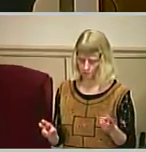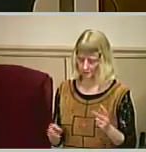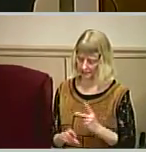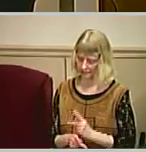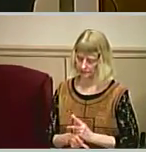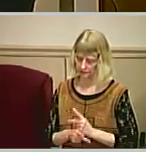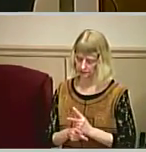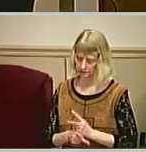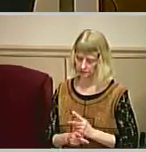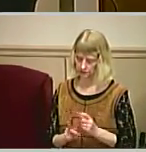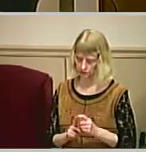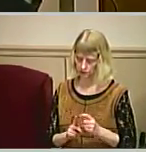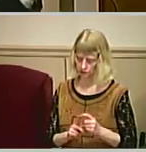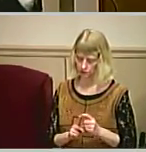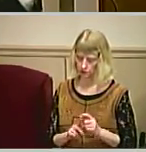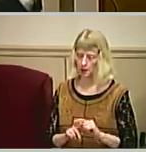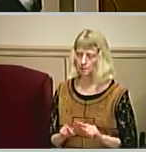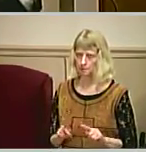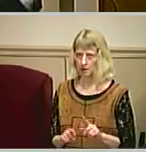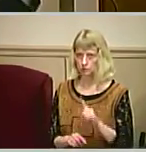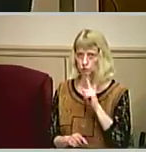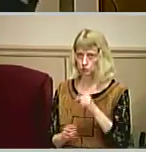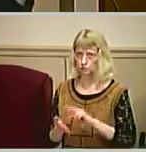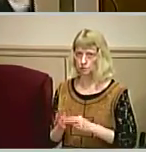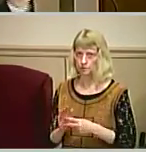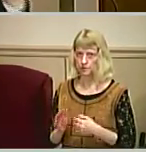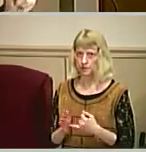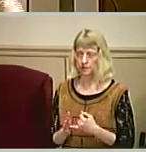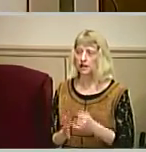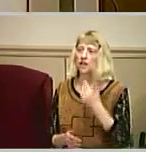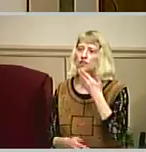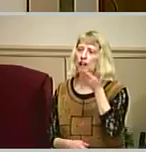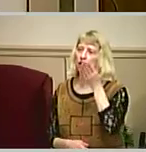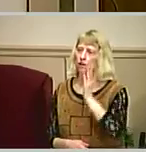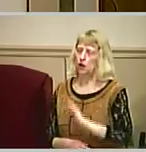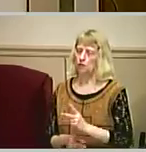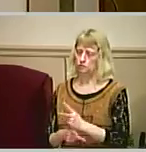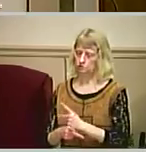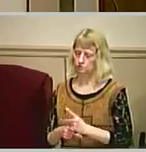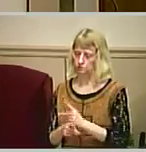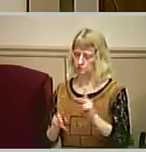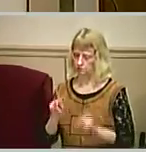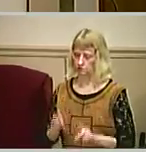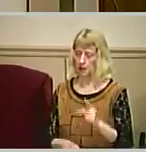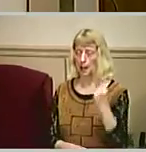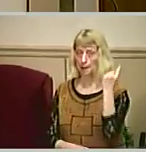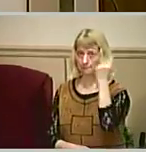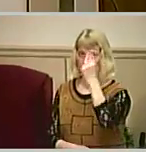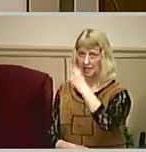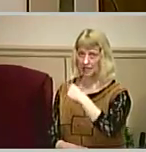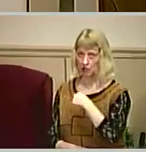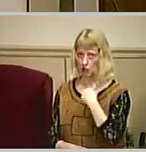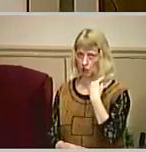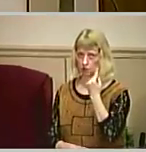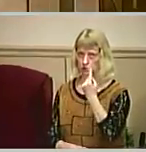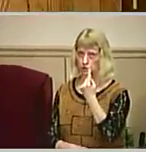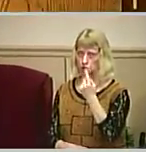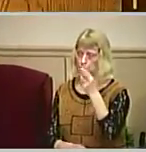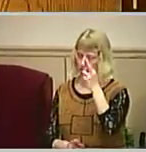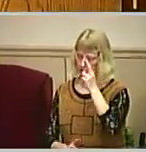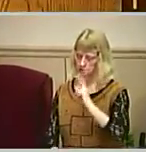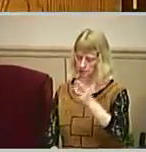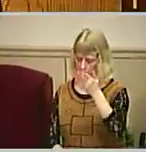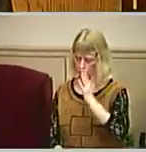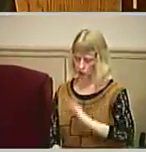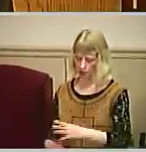cautiously, but dogmatically. Let's thank God for an administration that appears to have a respect for